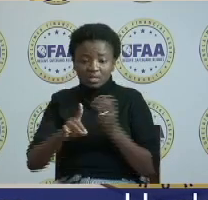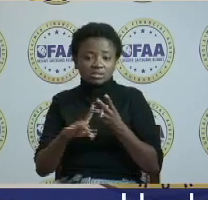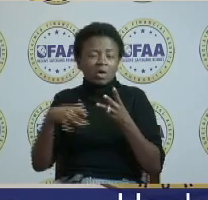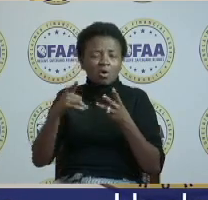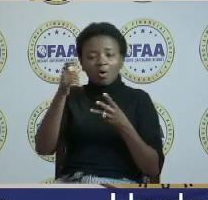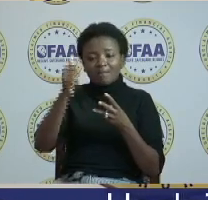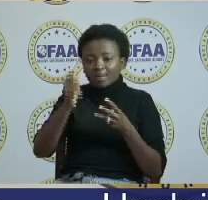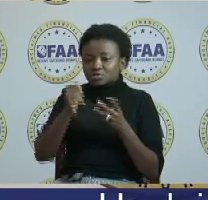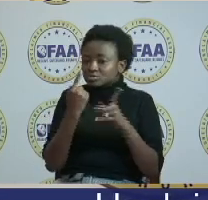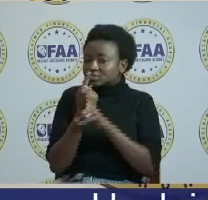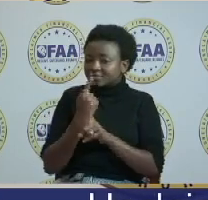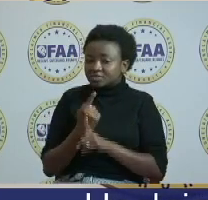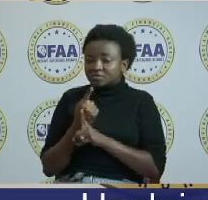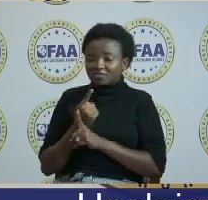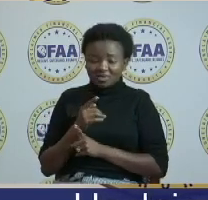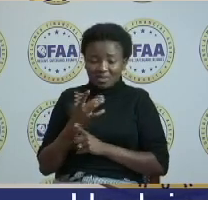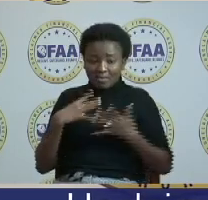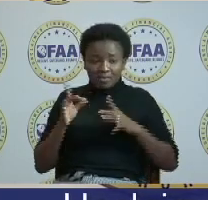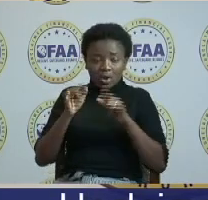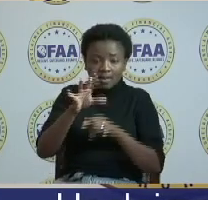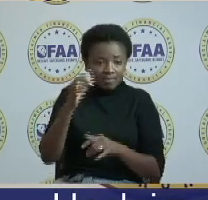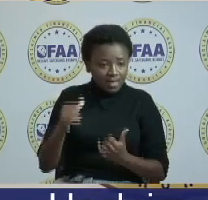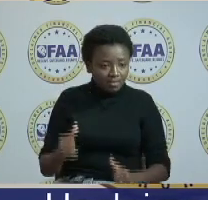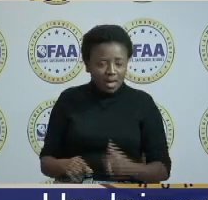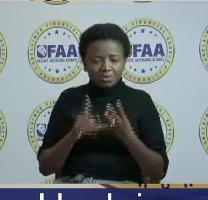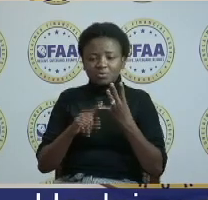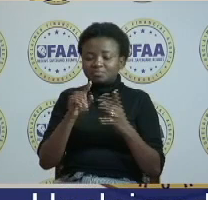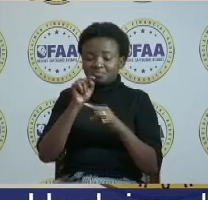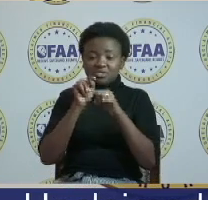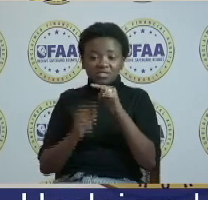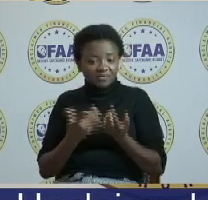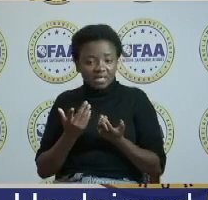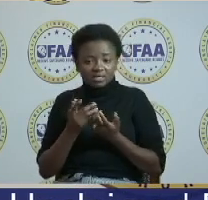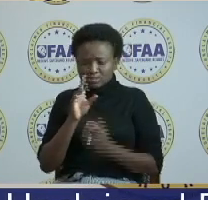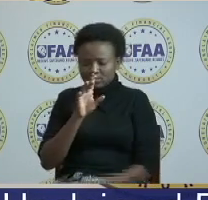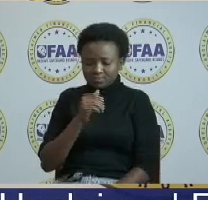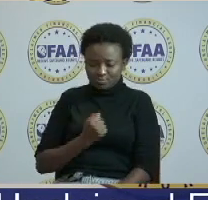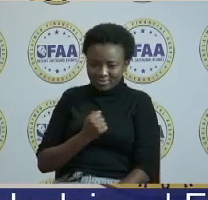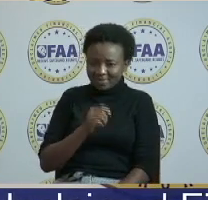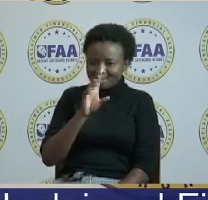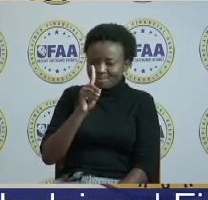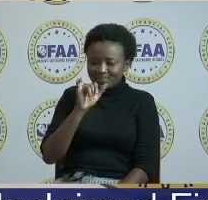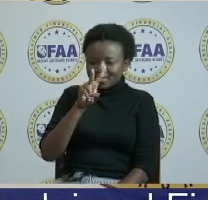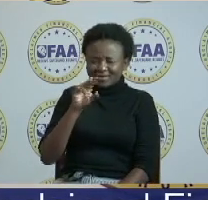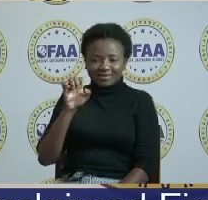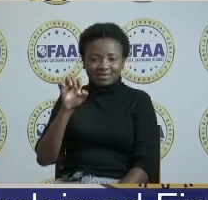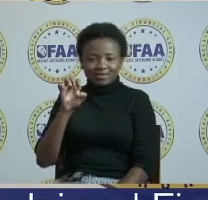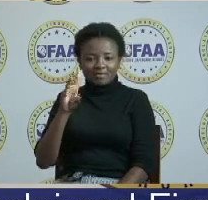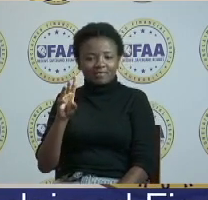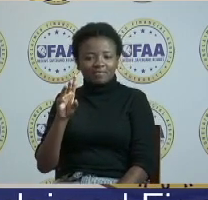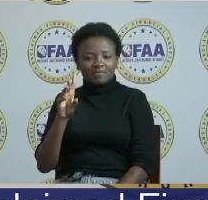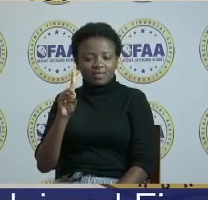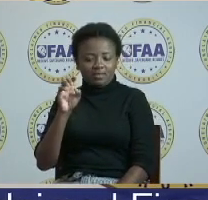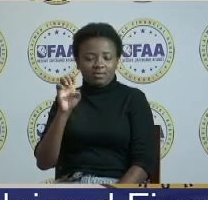pensions which have matured, the dividends, the shares, and the SACO deposits,